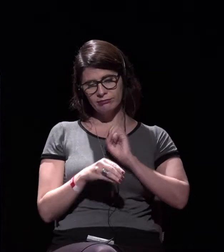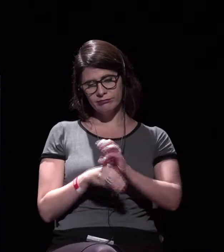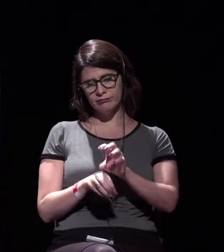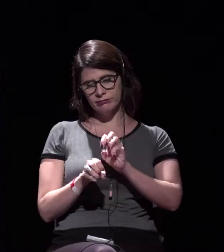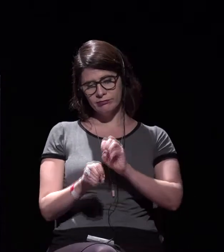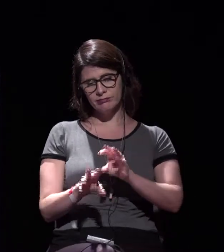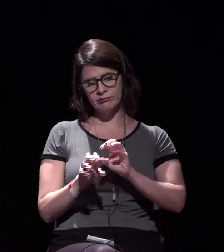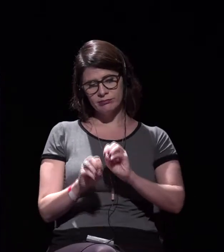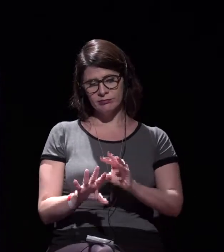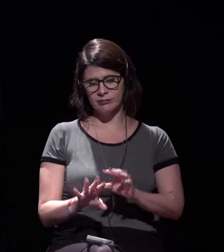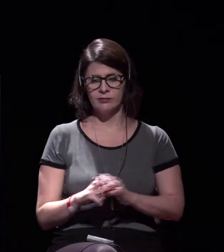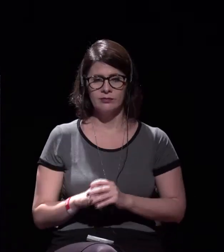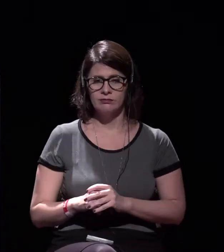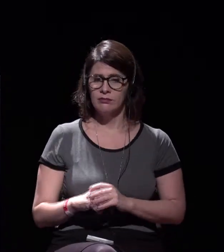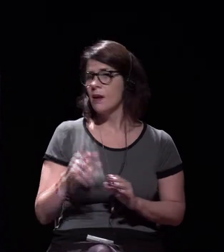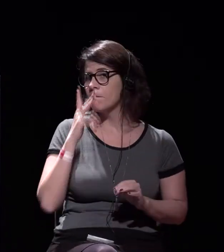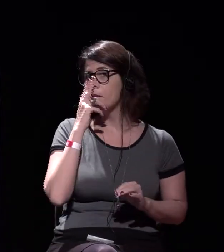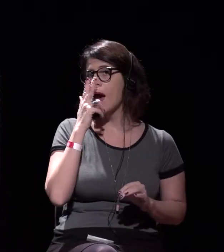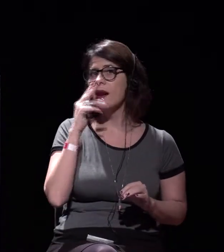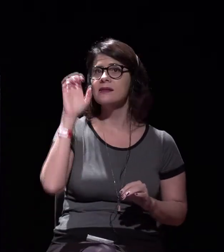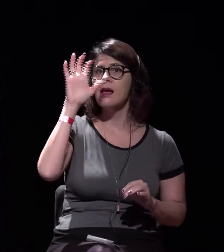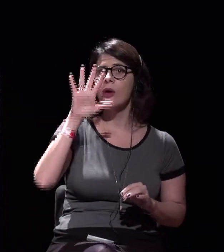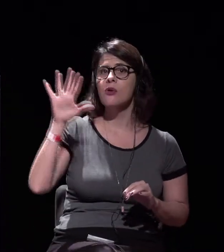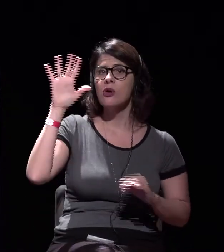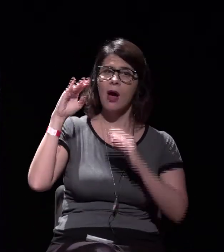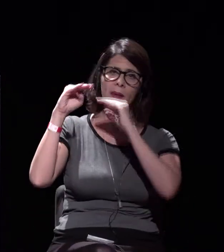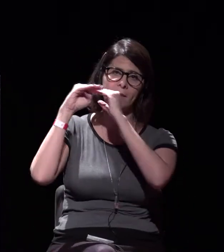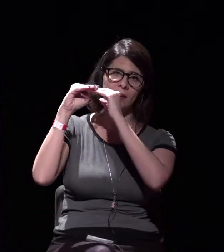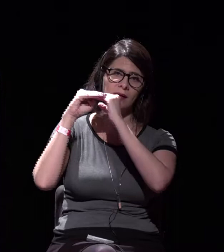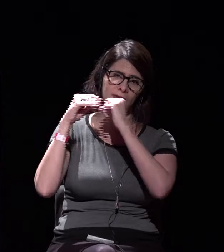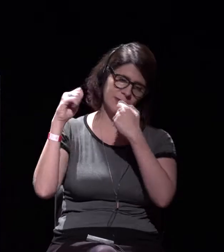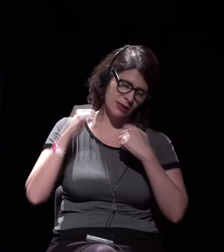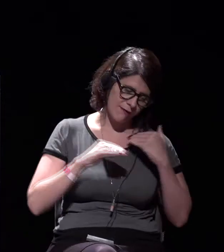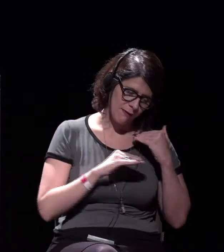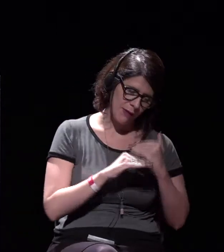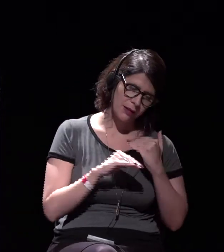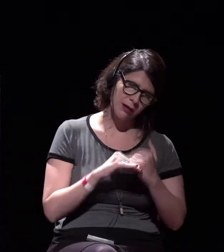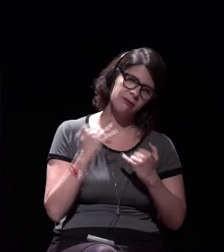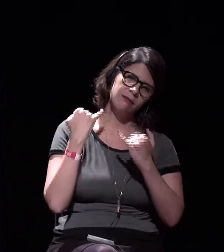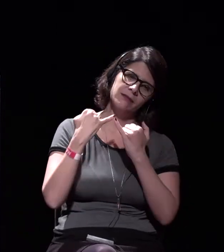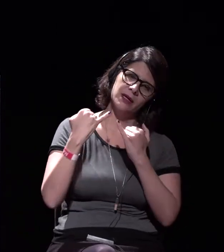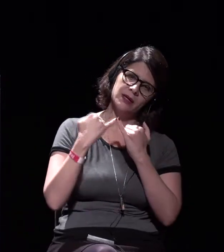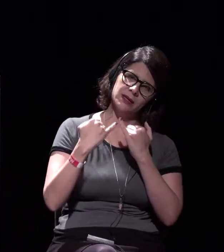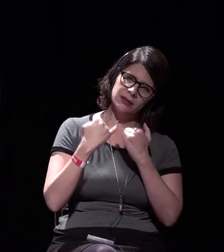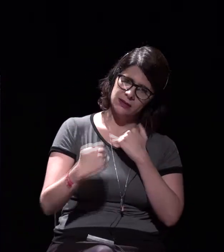museums. By the way, this kind of rhetoric of being up to a particular standard has returned to